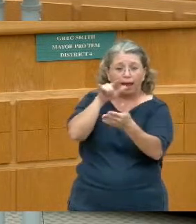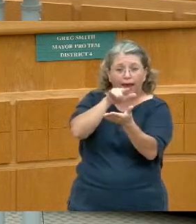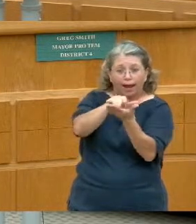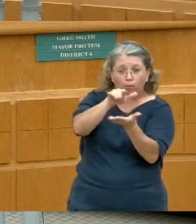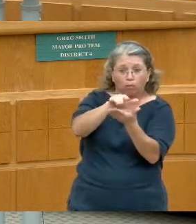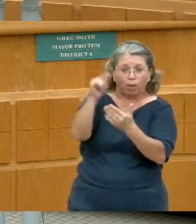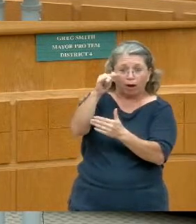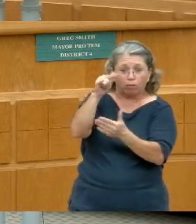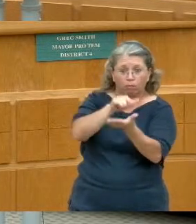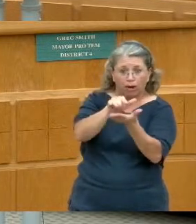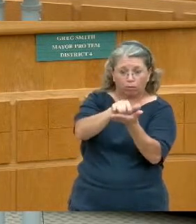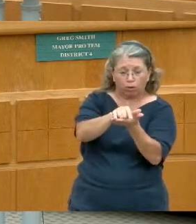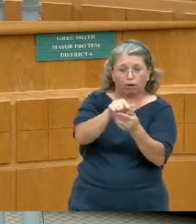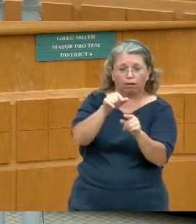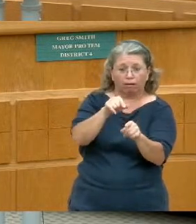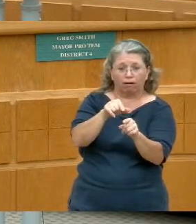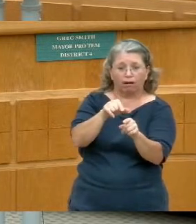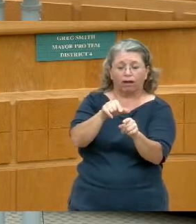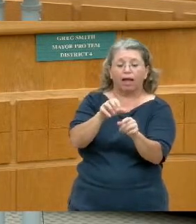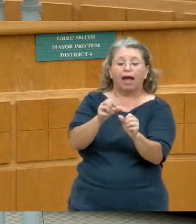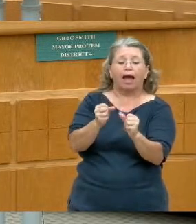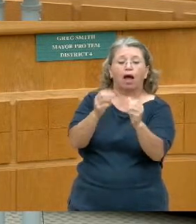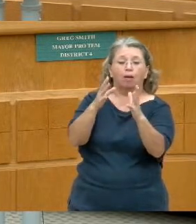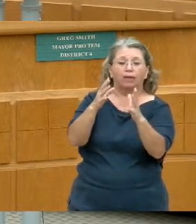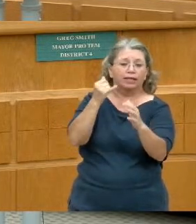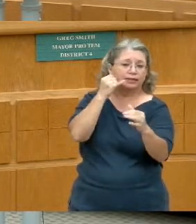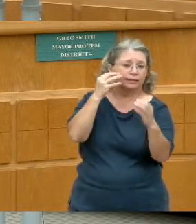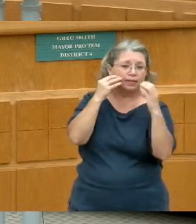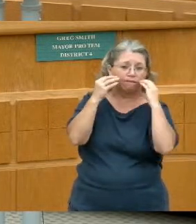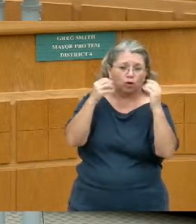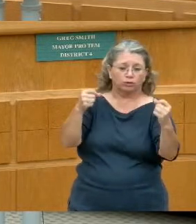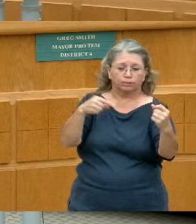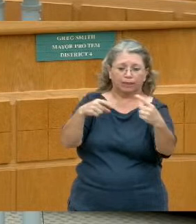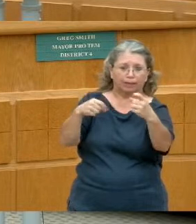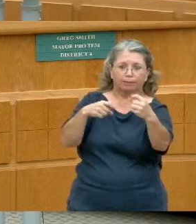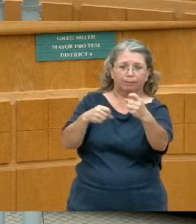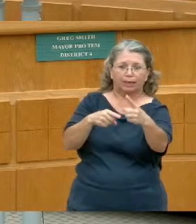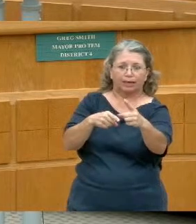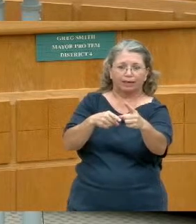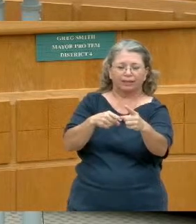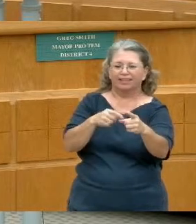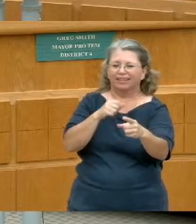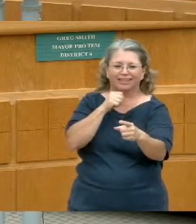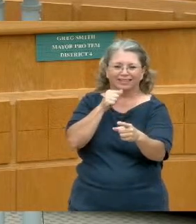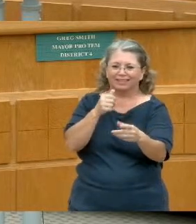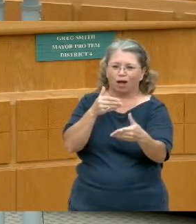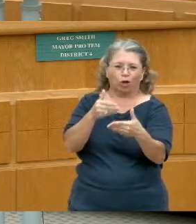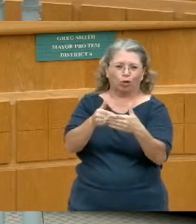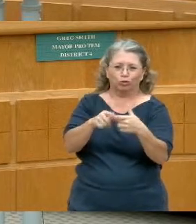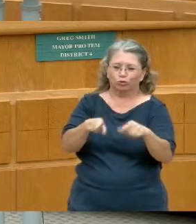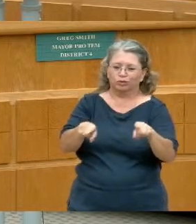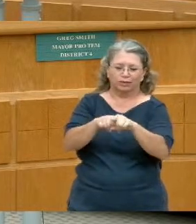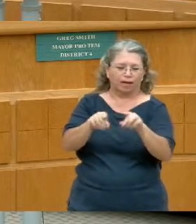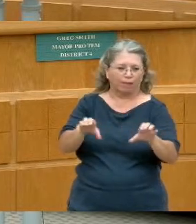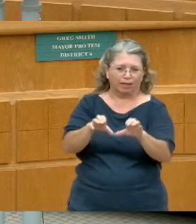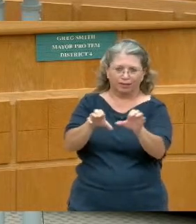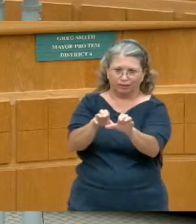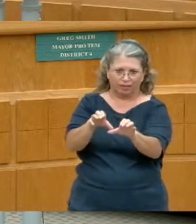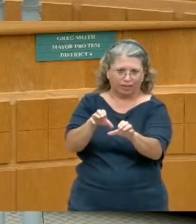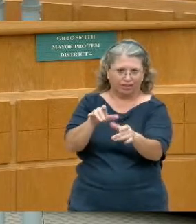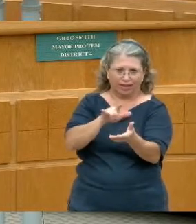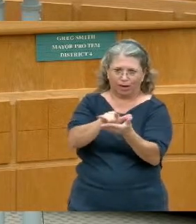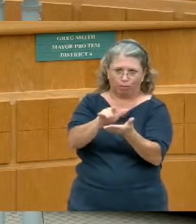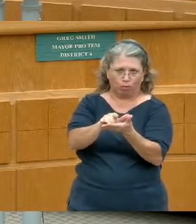we're nowhere near coming back up to 100% of the activity that we normally see at the airport in February and March, let alone in